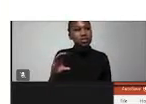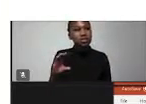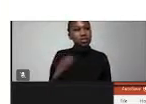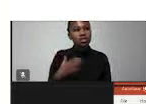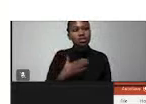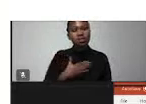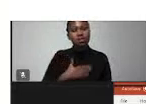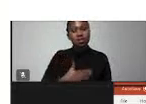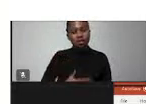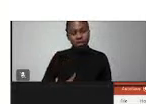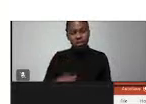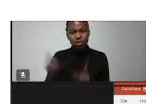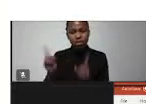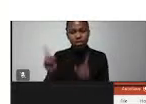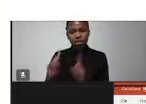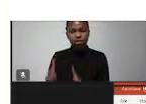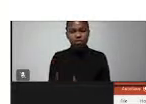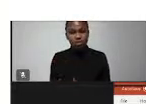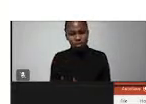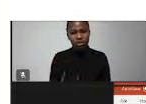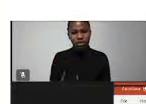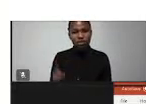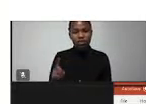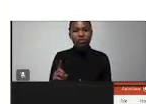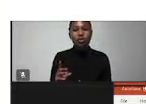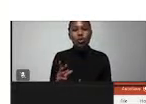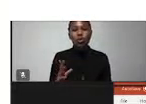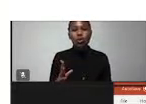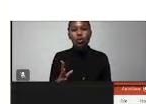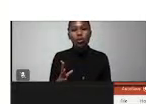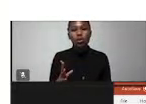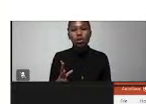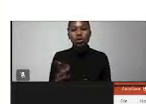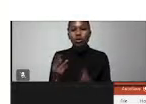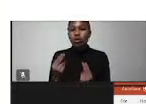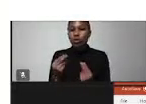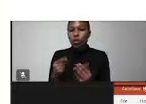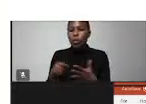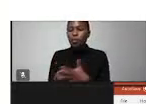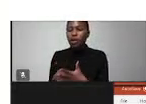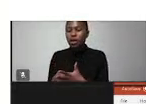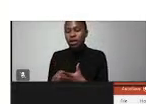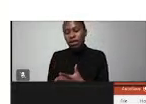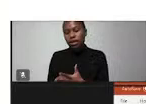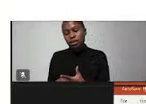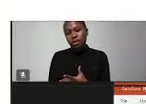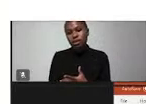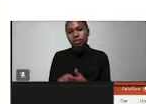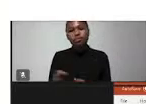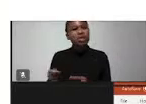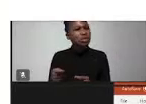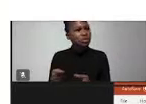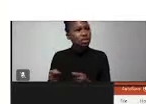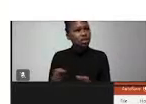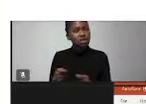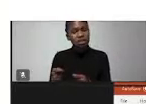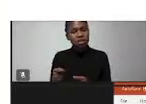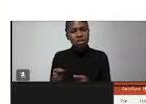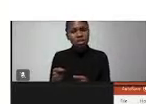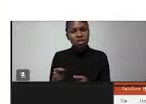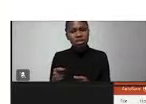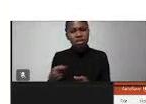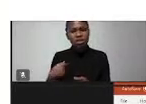especially with regards to extended existing exports into new markets and to expand the province's export base.